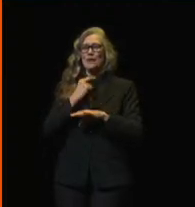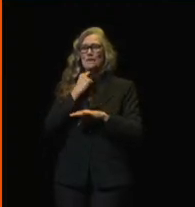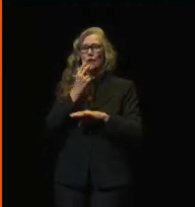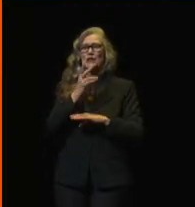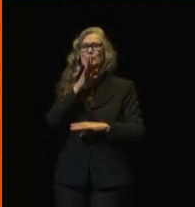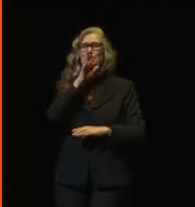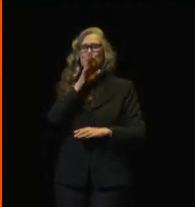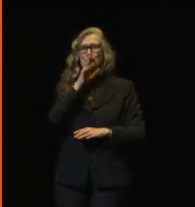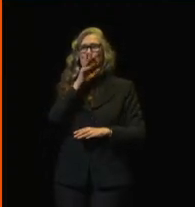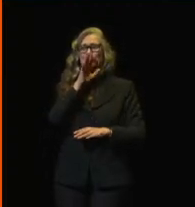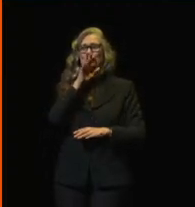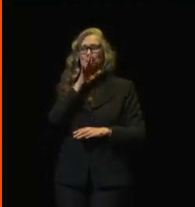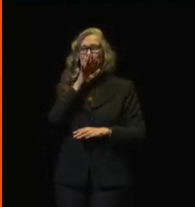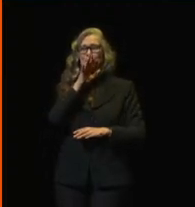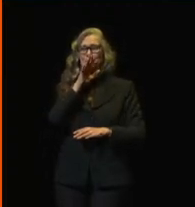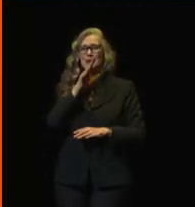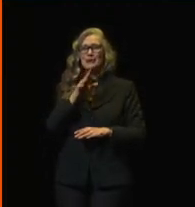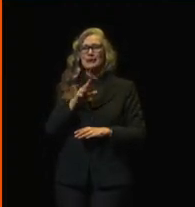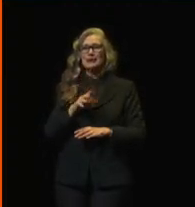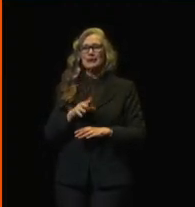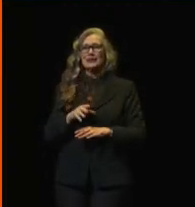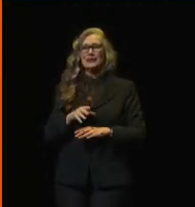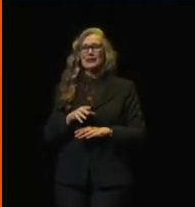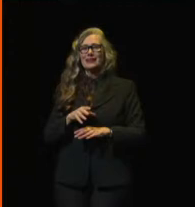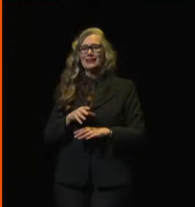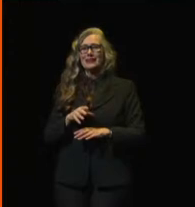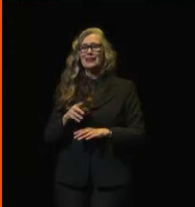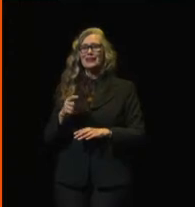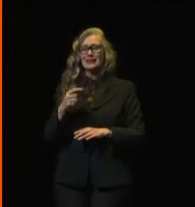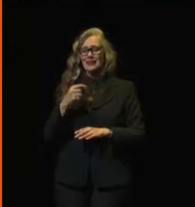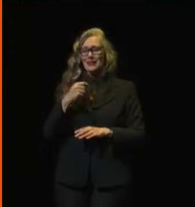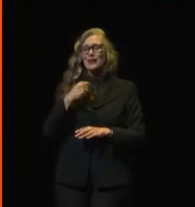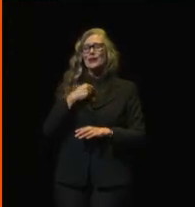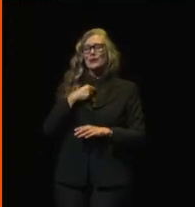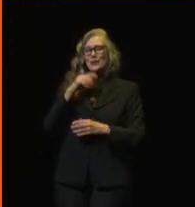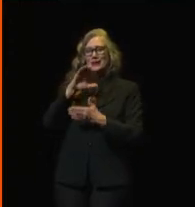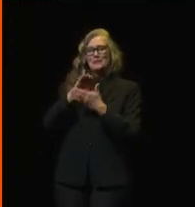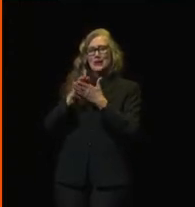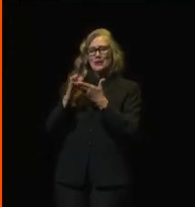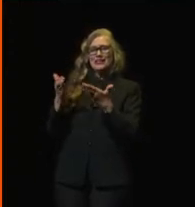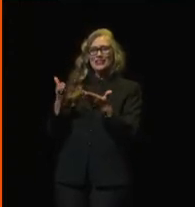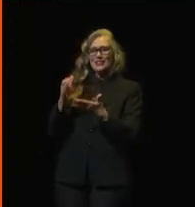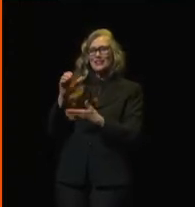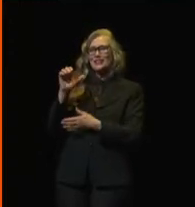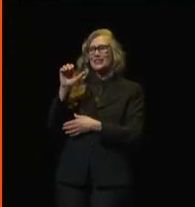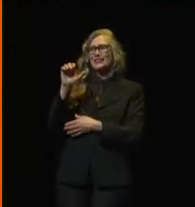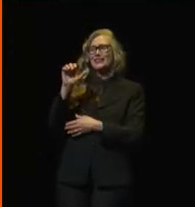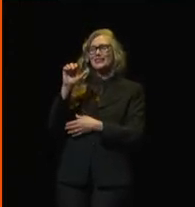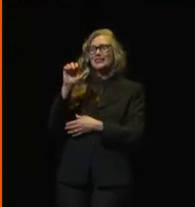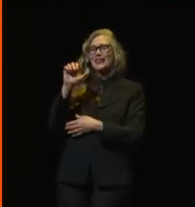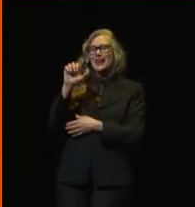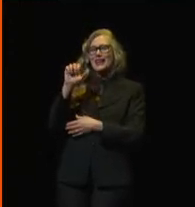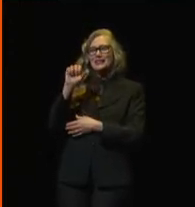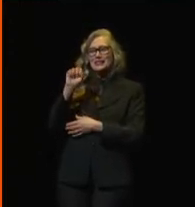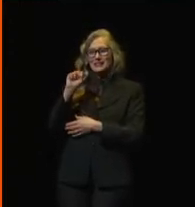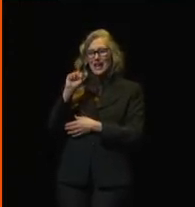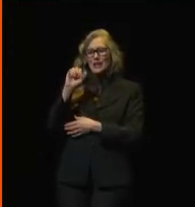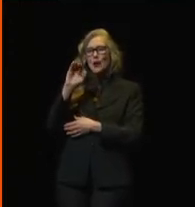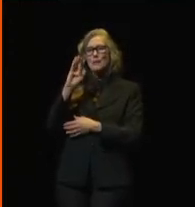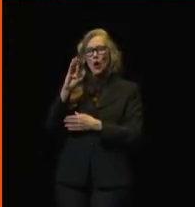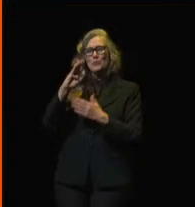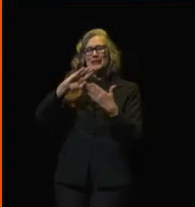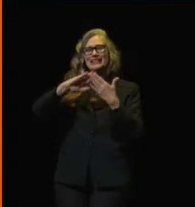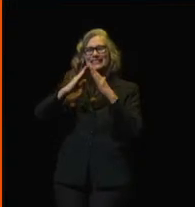would recite the words. We gathered at City Hall here in Santa Barbara, and Ady could